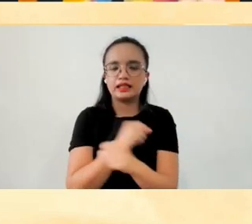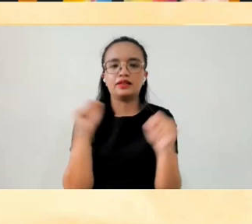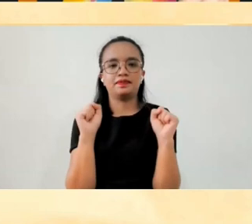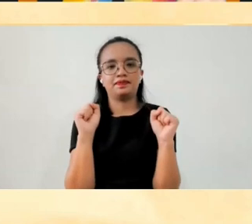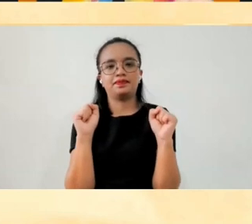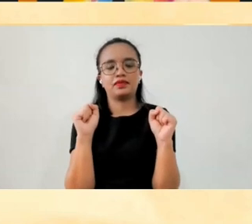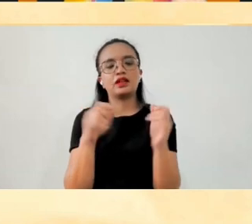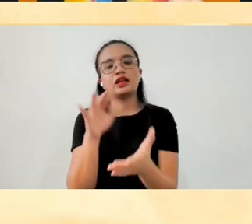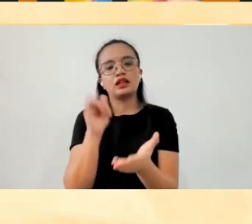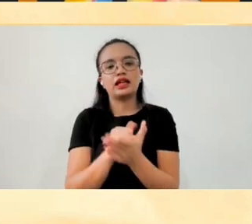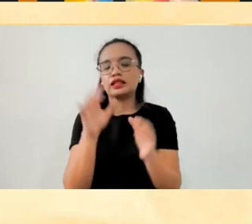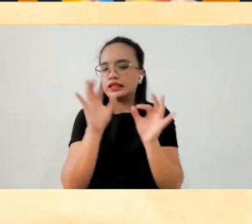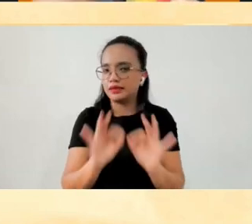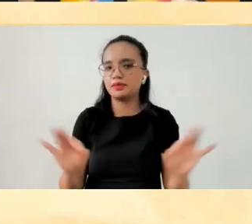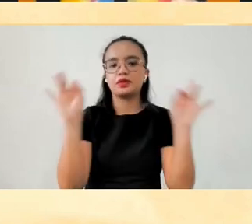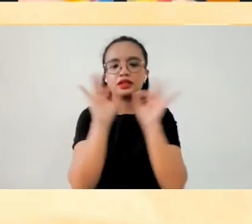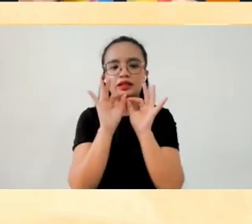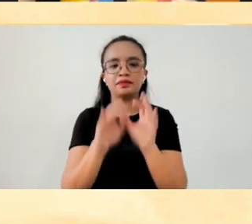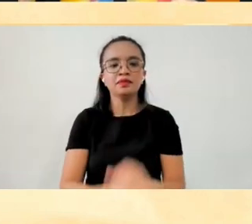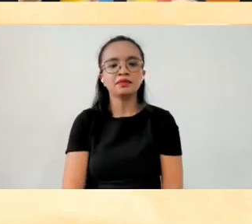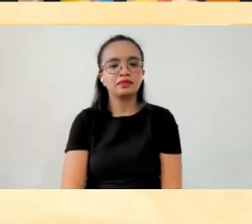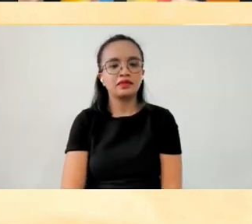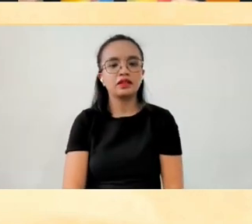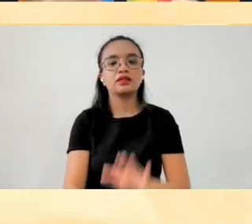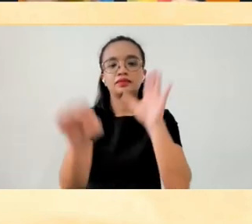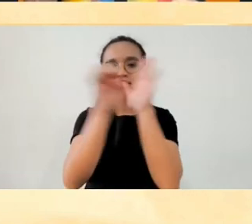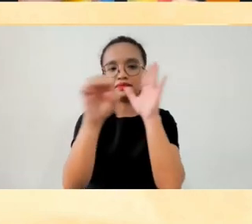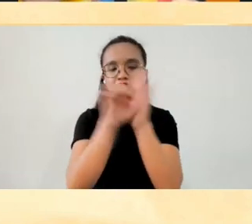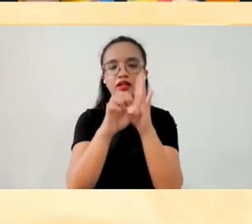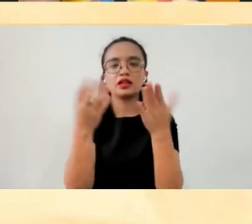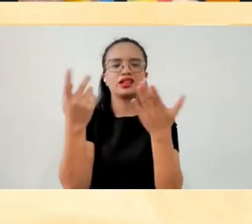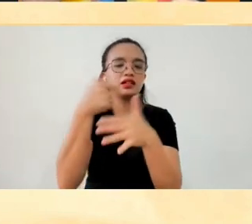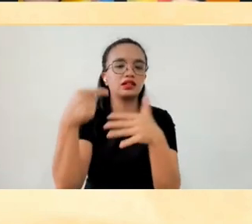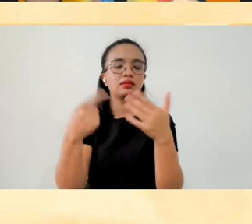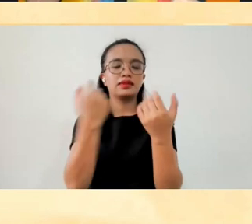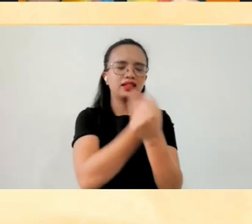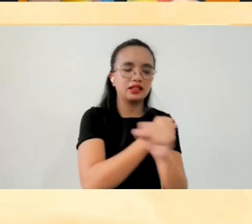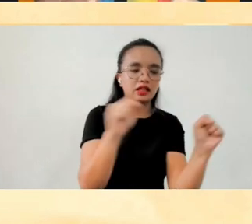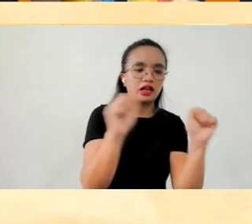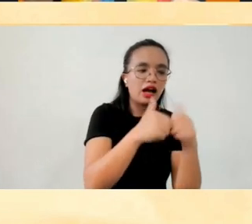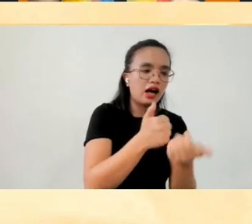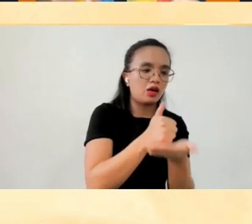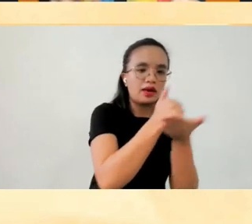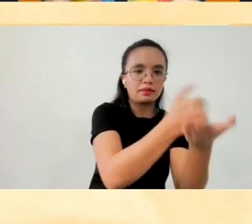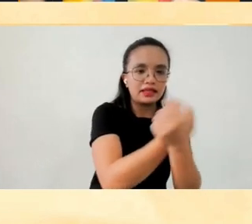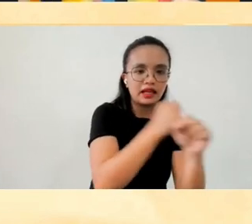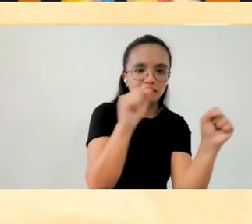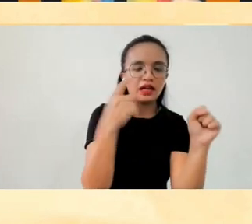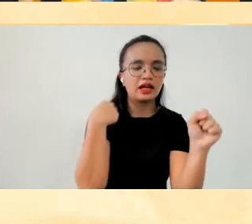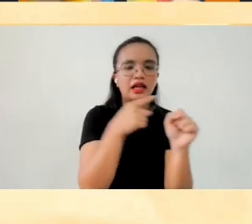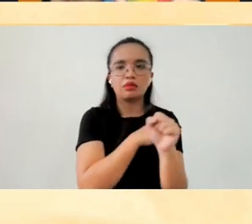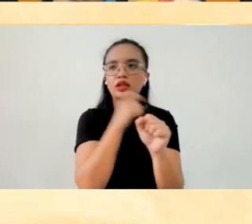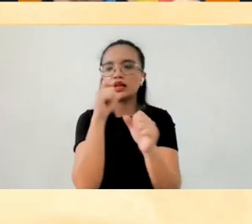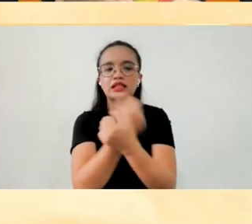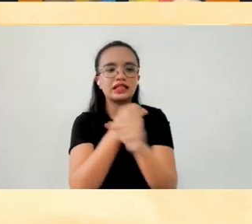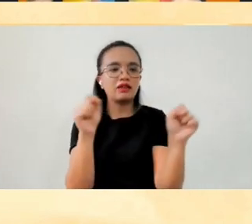very, very important. So examples were given. Even the rescue operations were not safe because they were separated